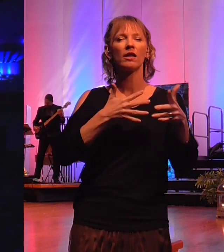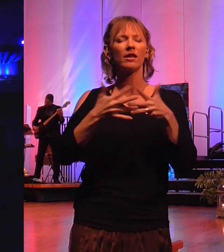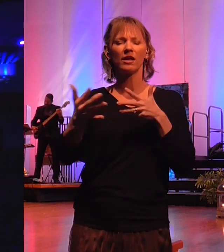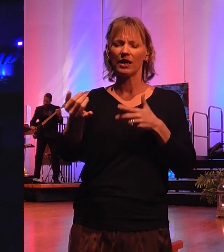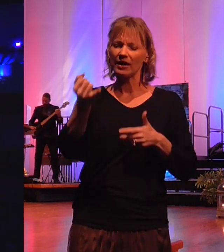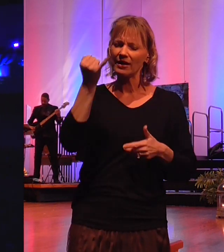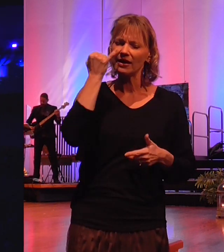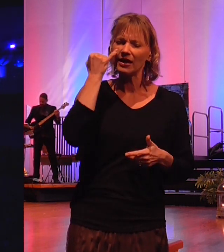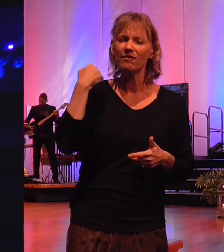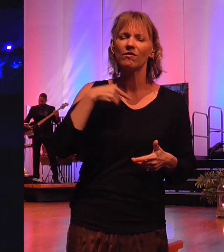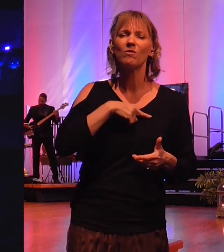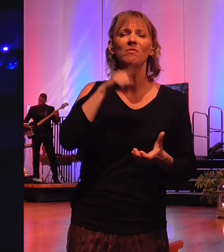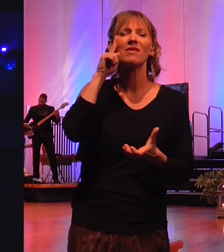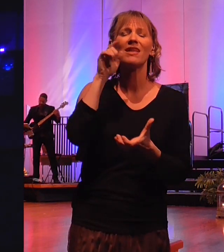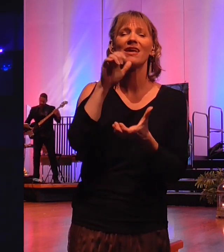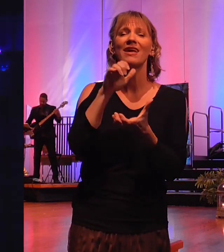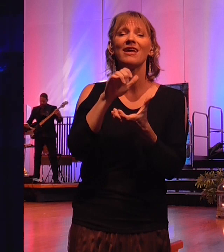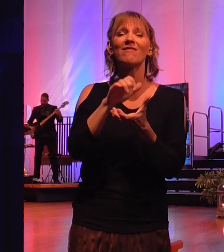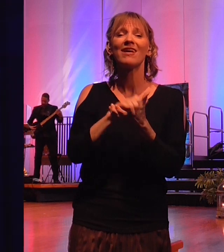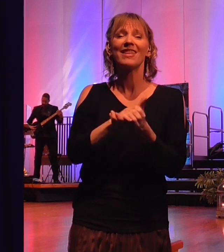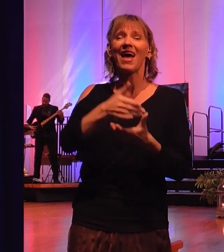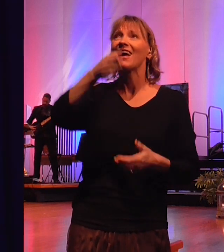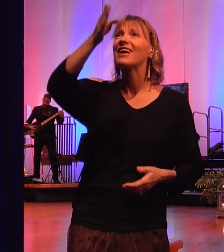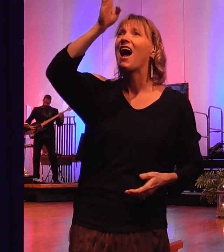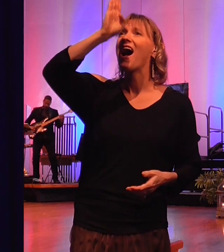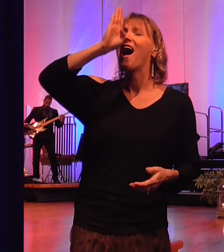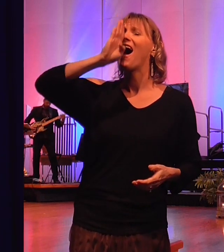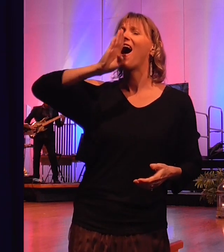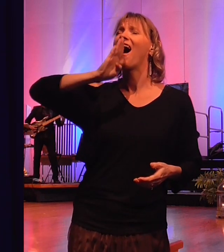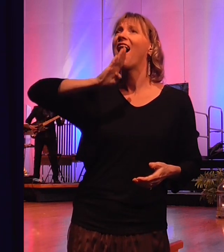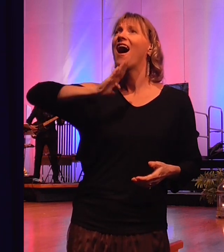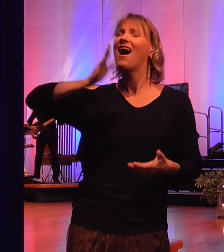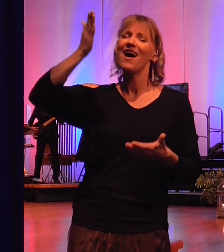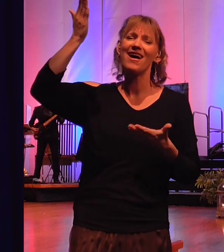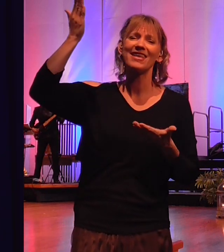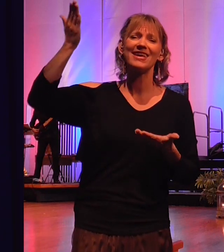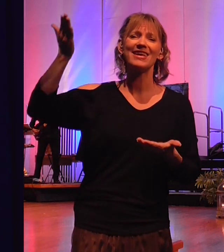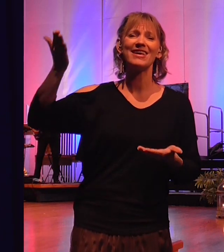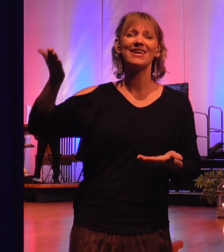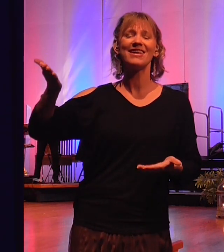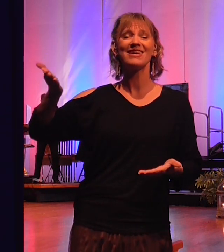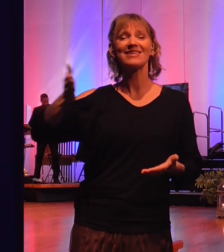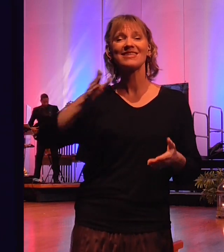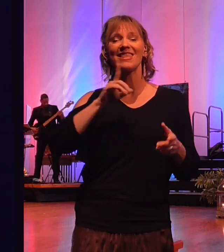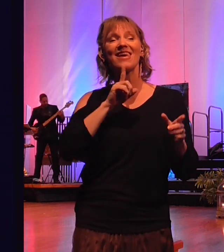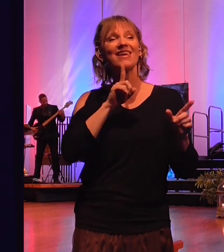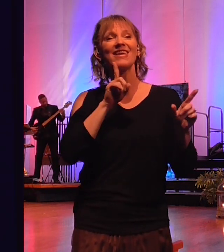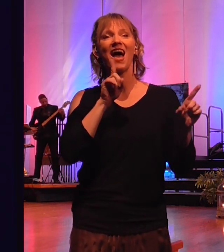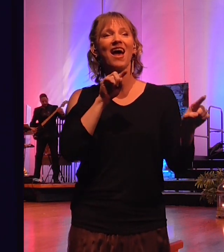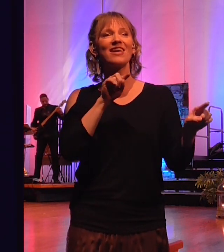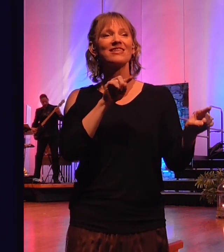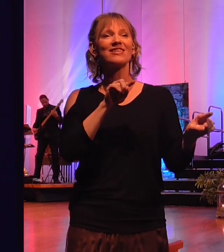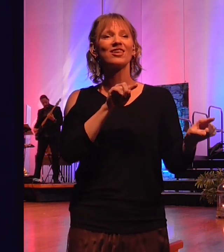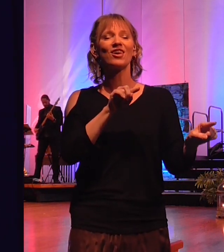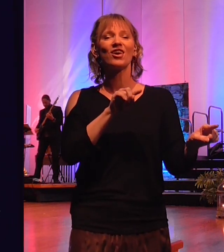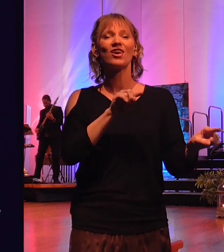we believe that God is the